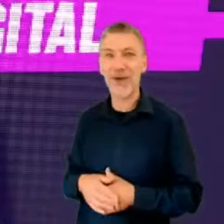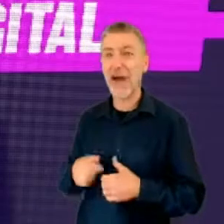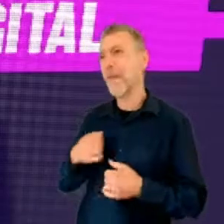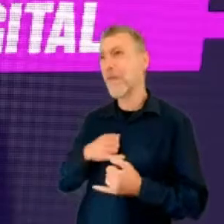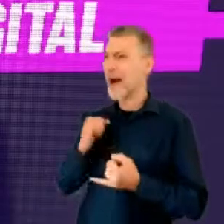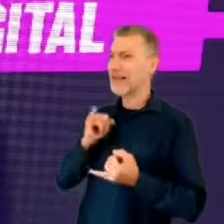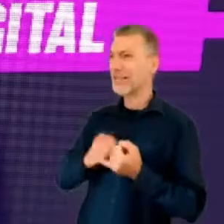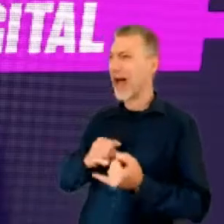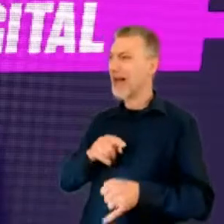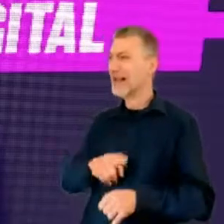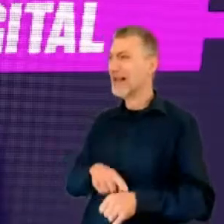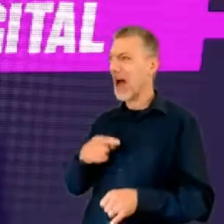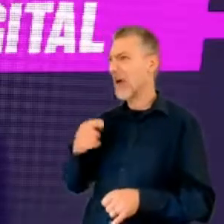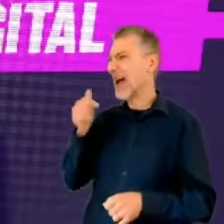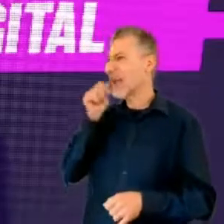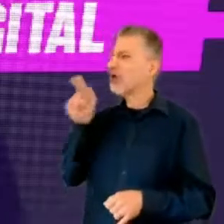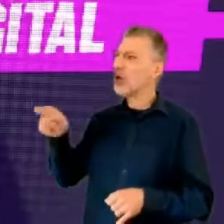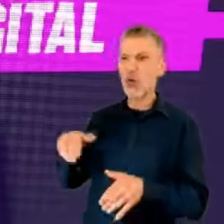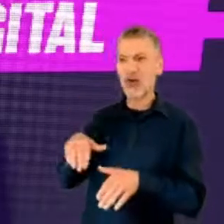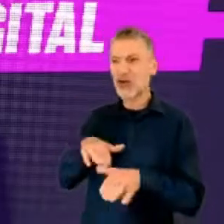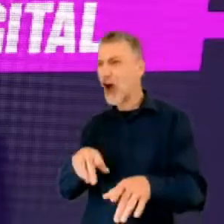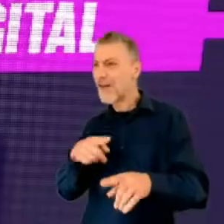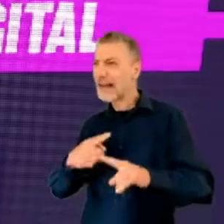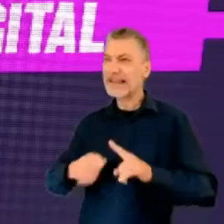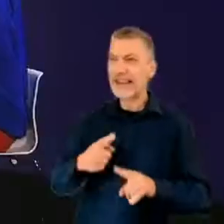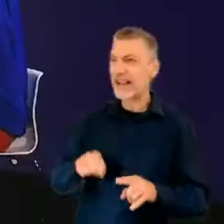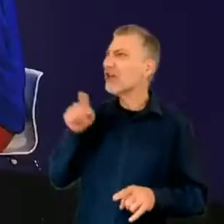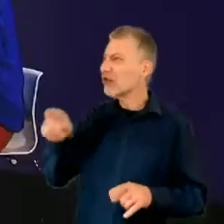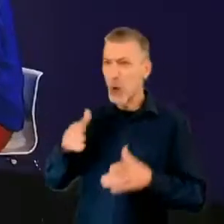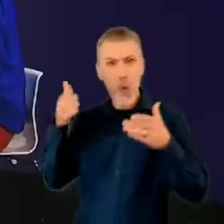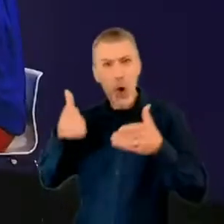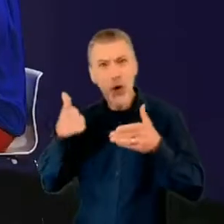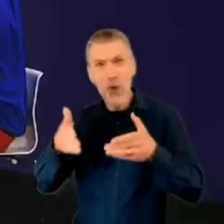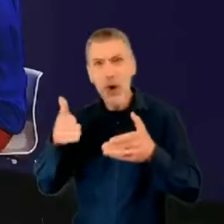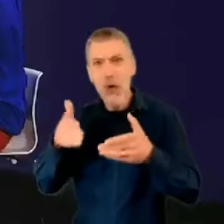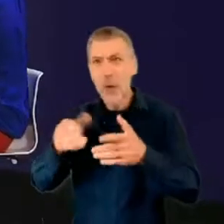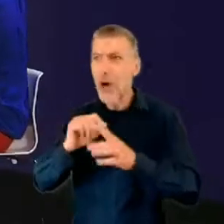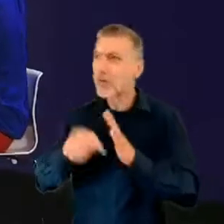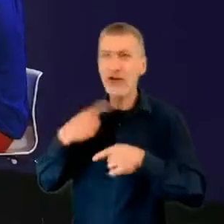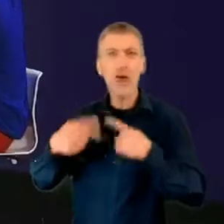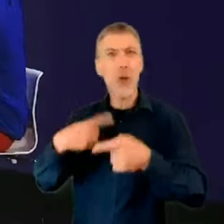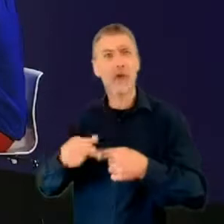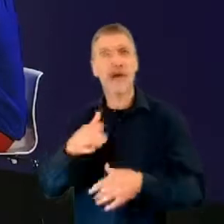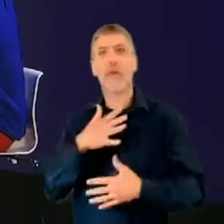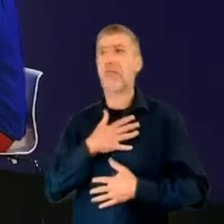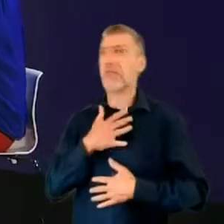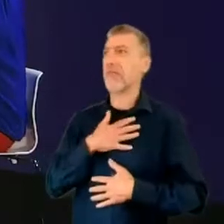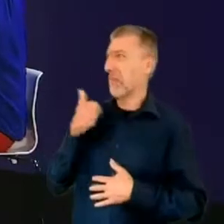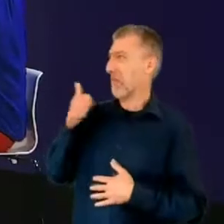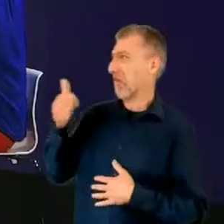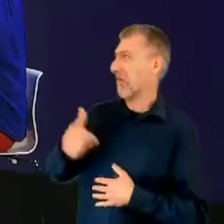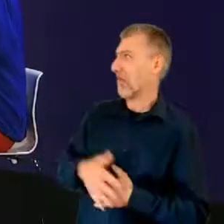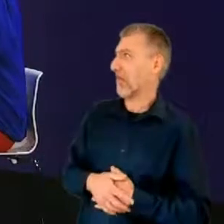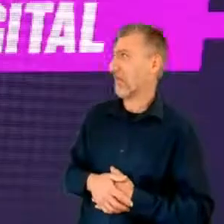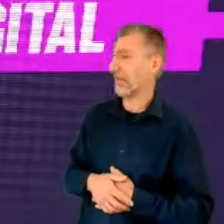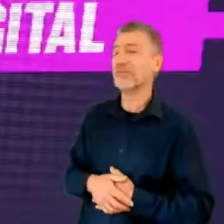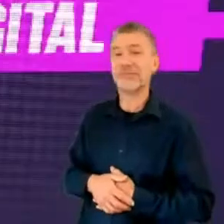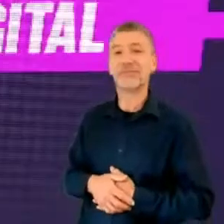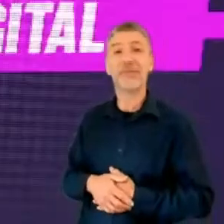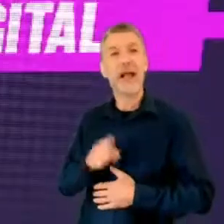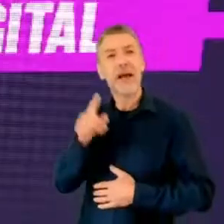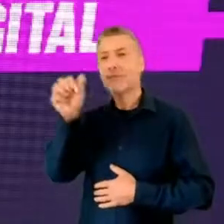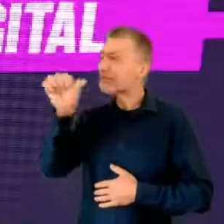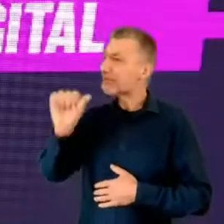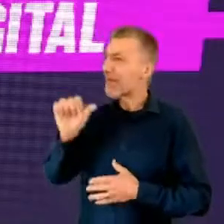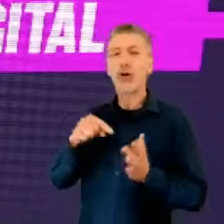say a bit surfing, knitting. No, you're working on those projects. Good for you. Can I ask Tom, on a